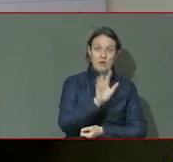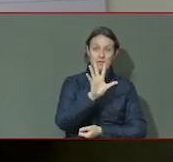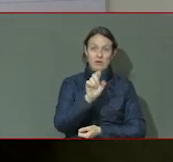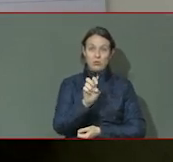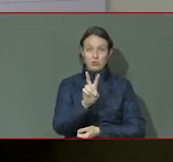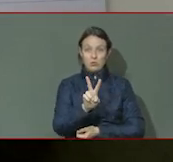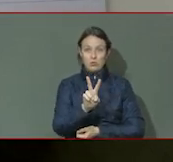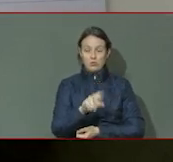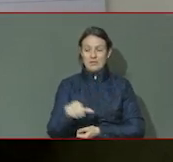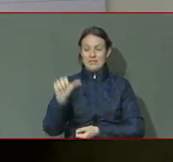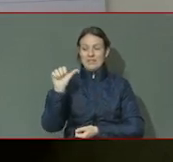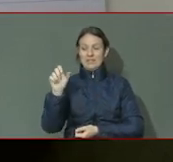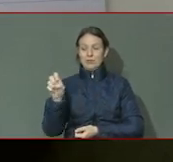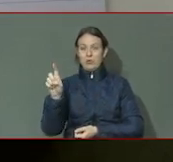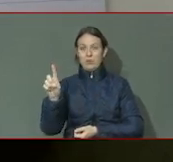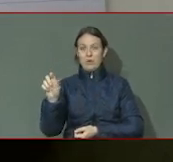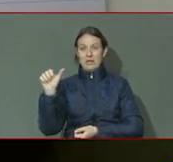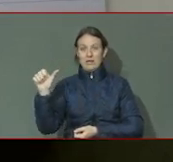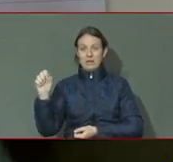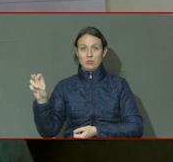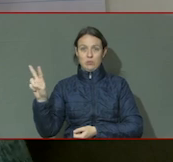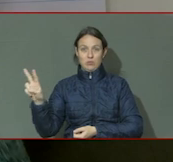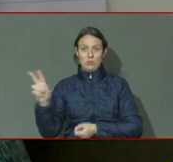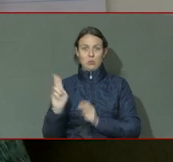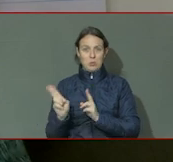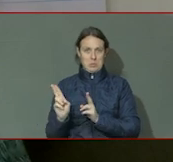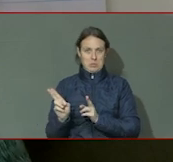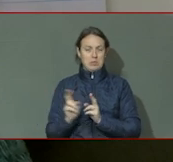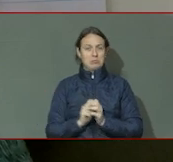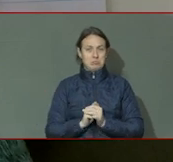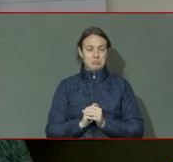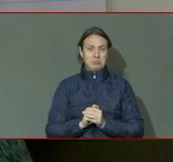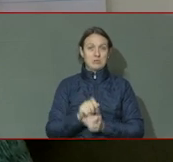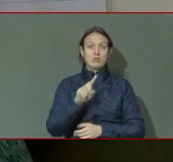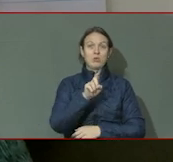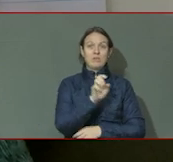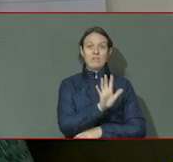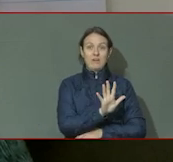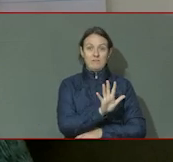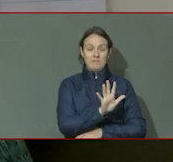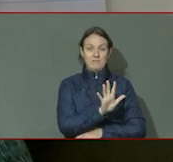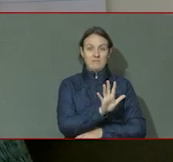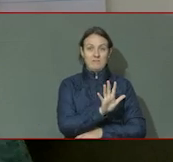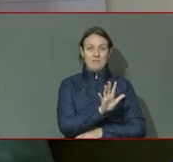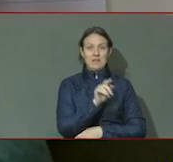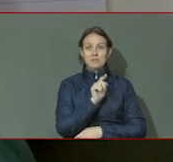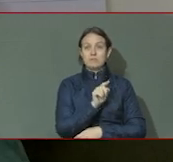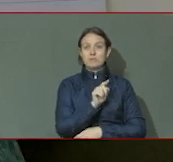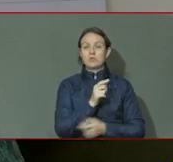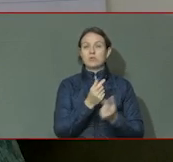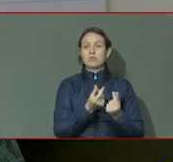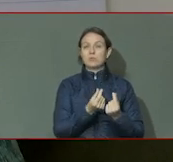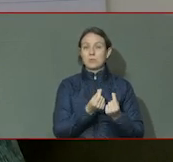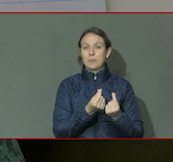6, because we haven't done all the work yet. So that means question 5, what they do,